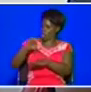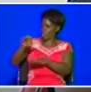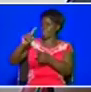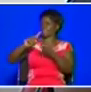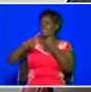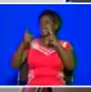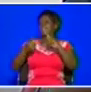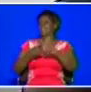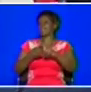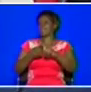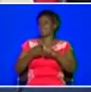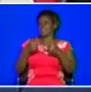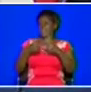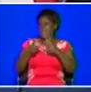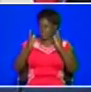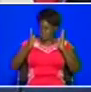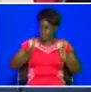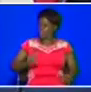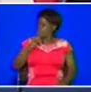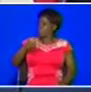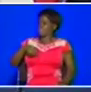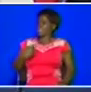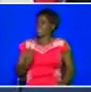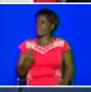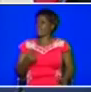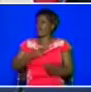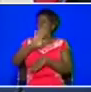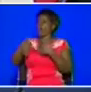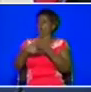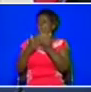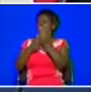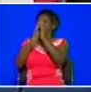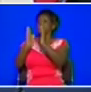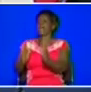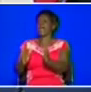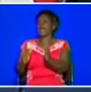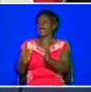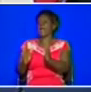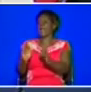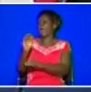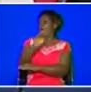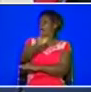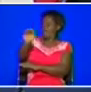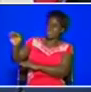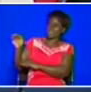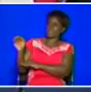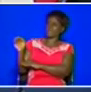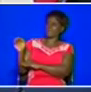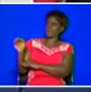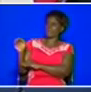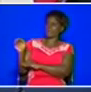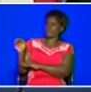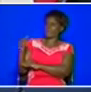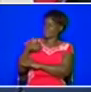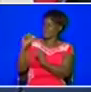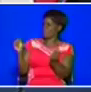would also start from a personal level. Not just for yourself, but for all the leaders within NASA. Ask them. So you're not speaking here for NASA? I